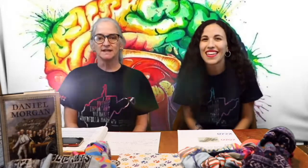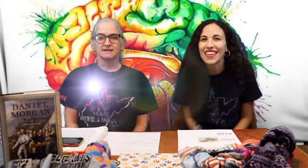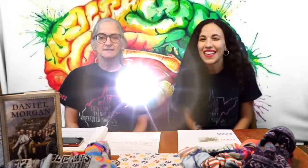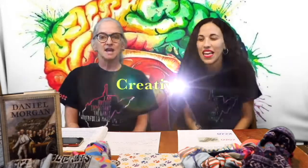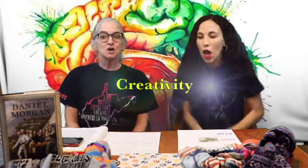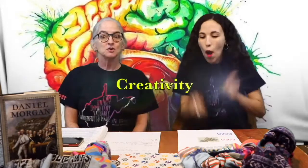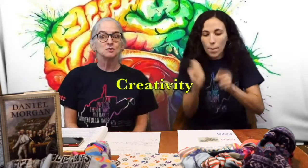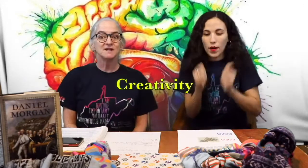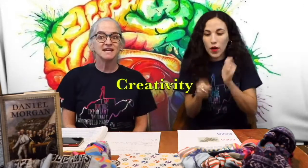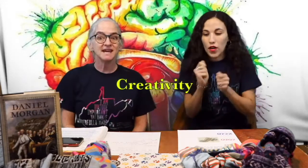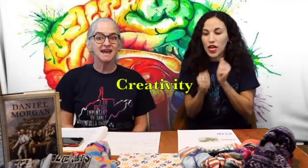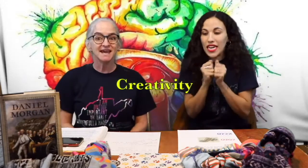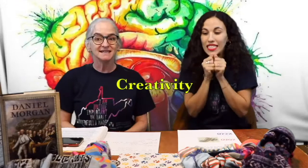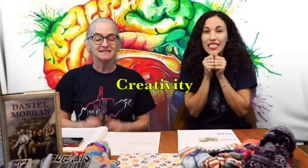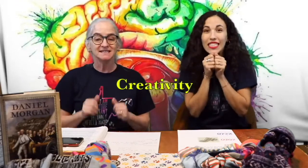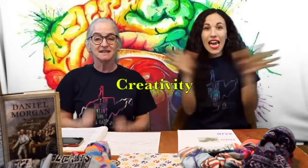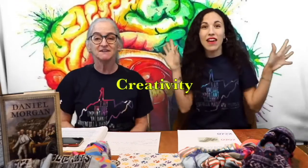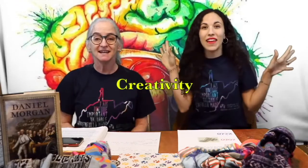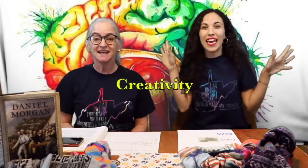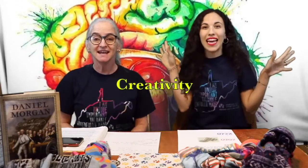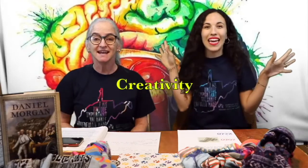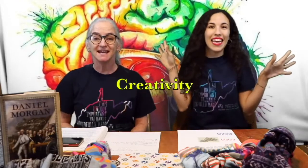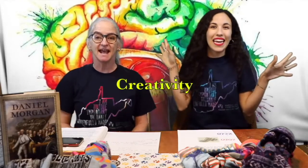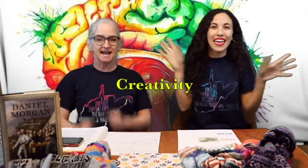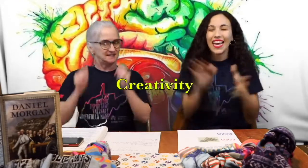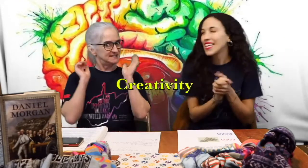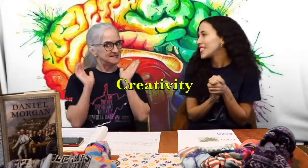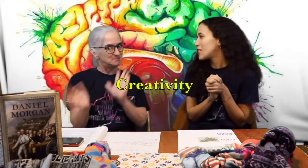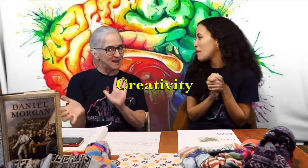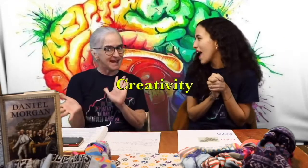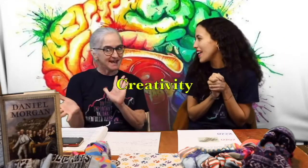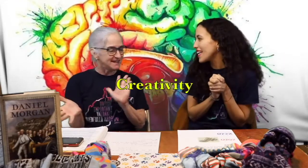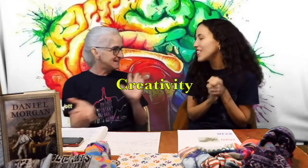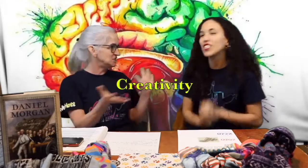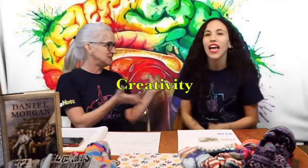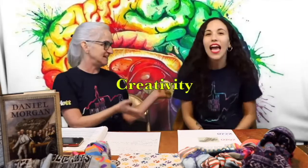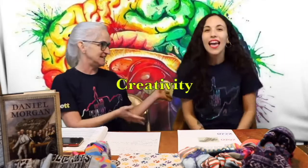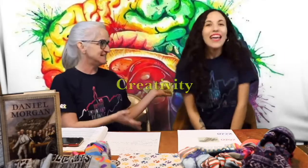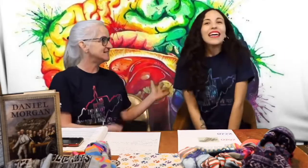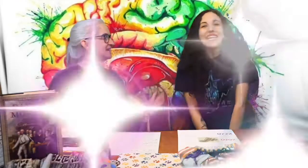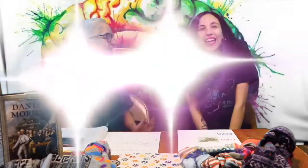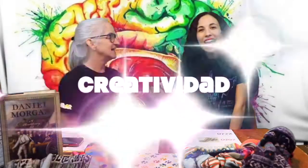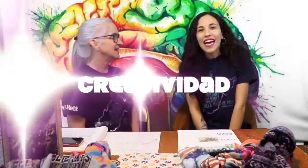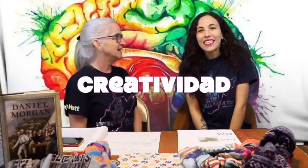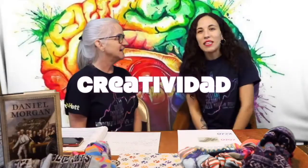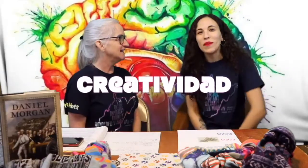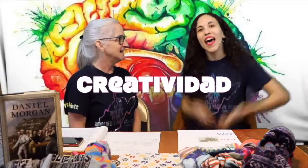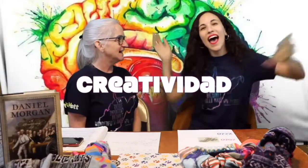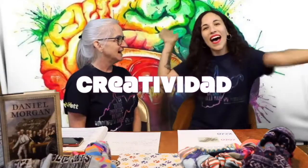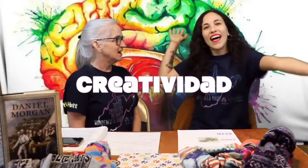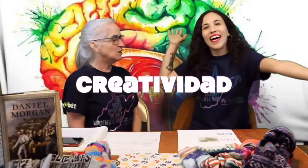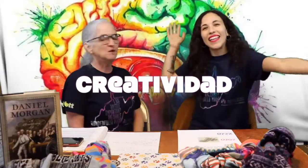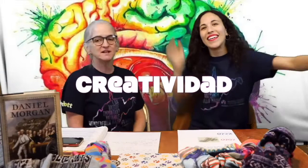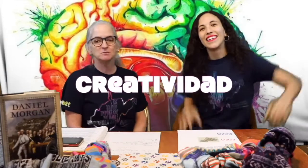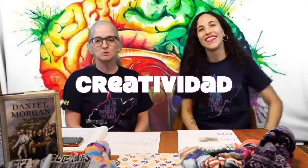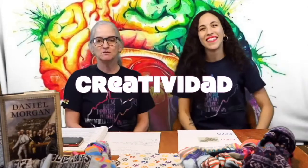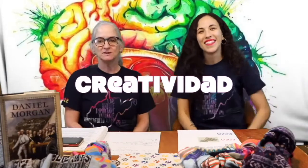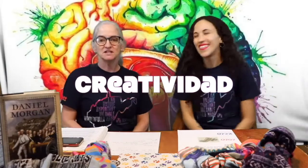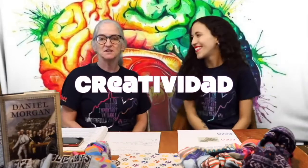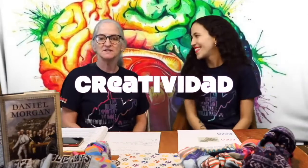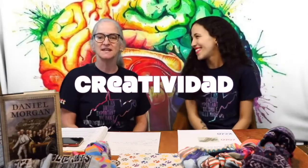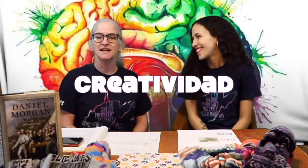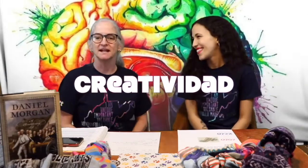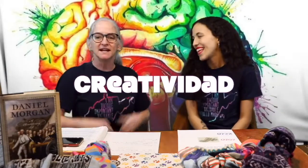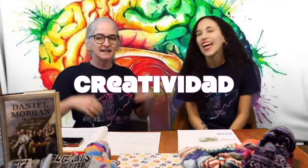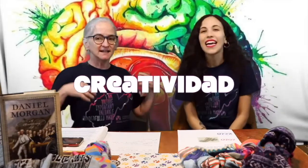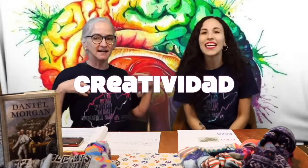word is creativity! And in Spanish, it is creatividad! Oh, that's beautiful.